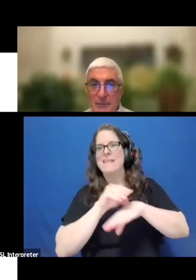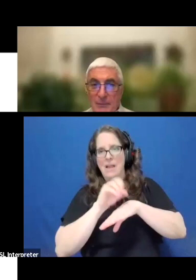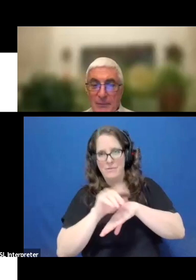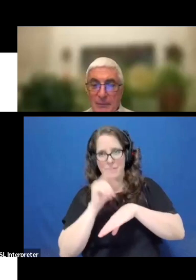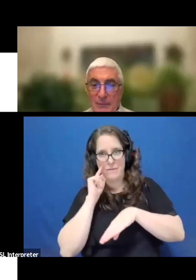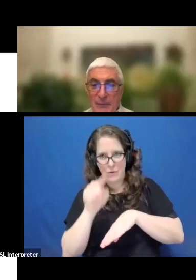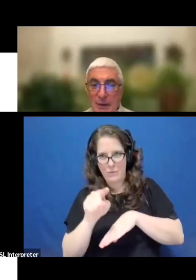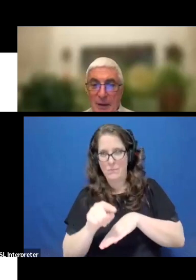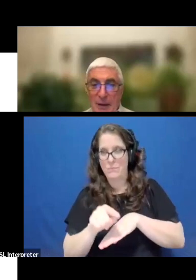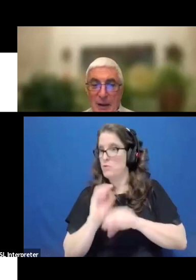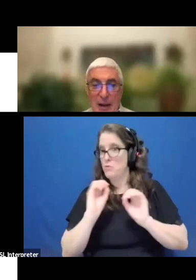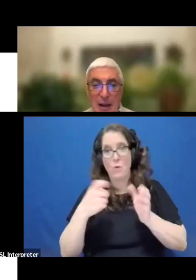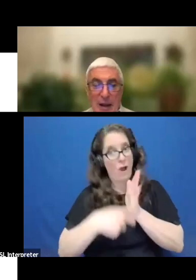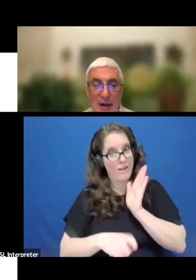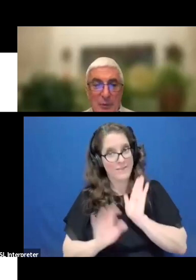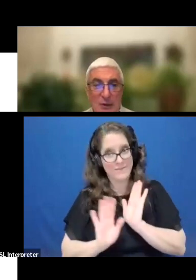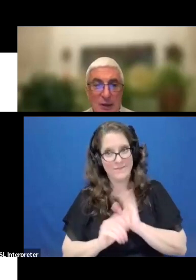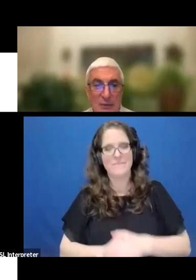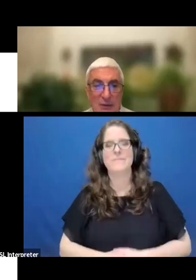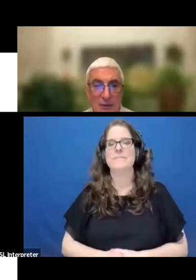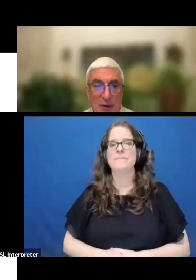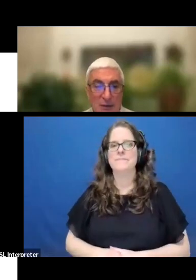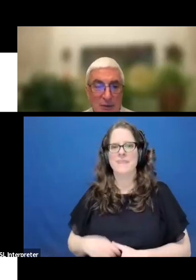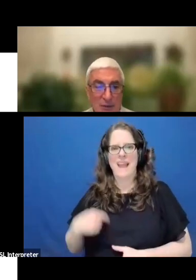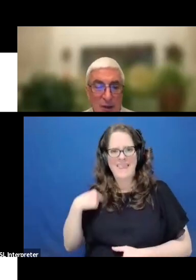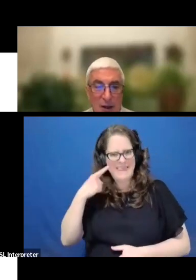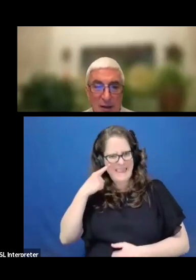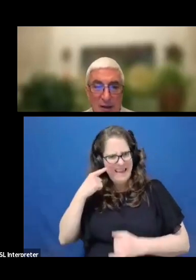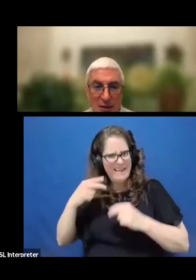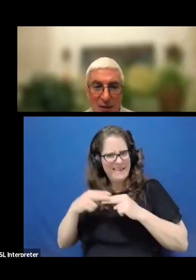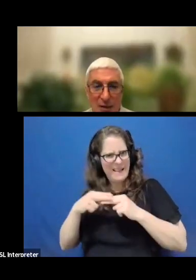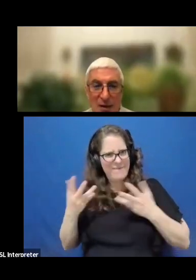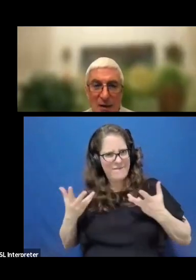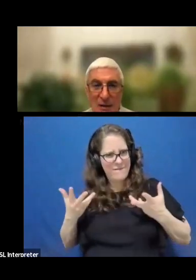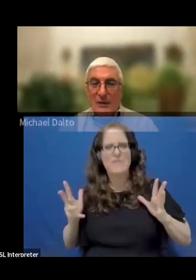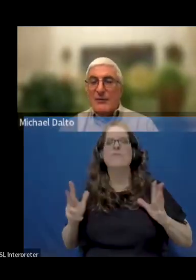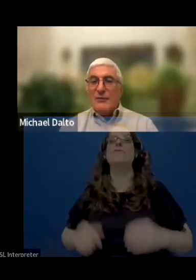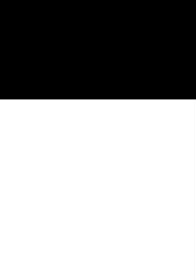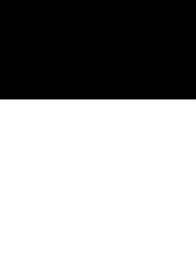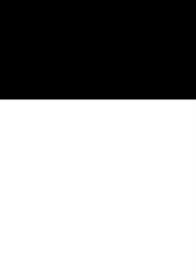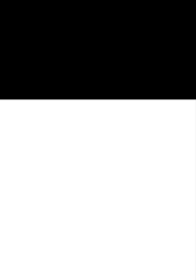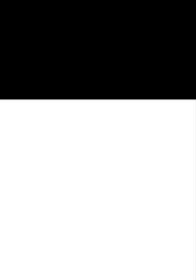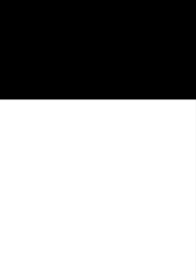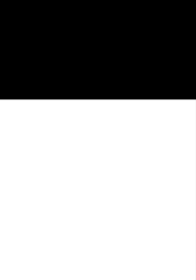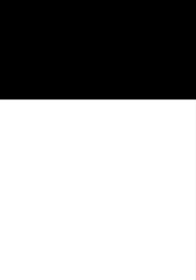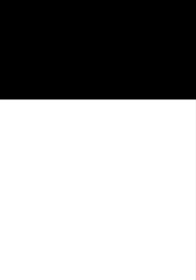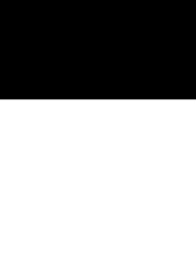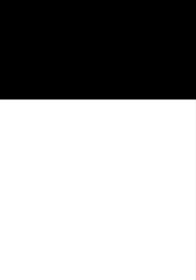And I believe that's the last slide. Yes.